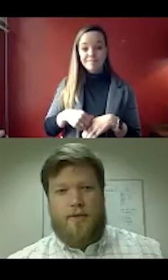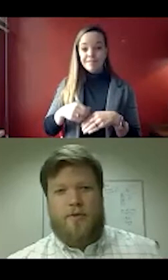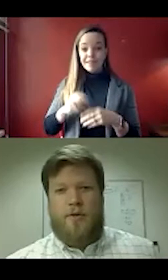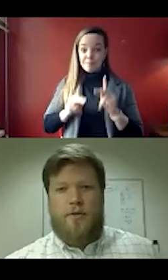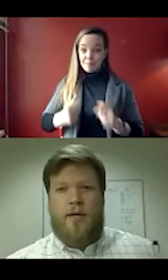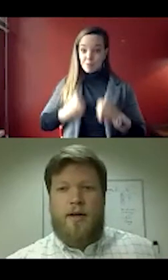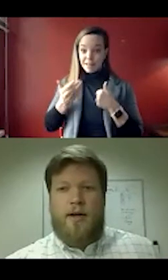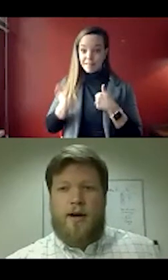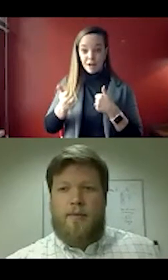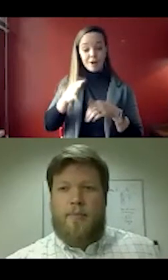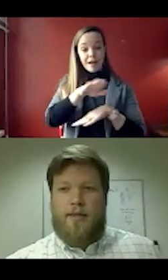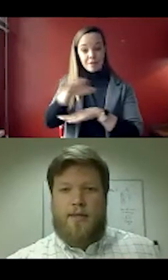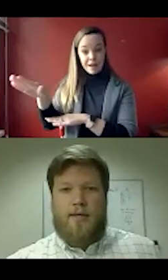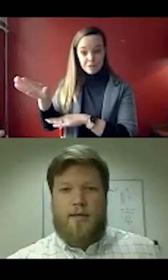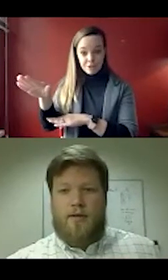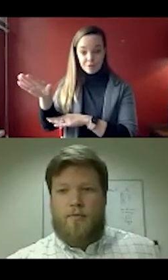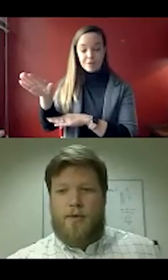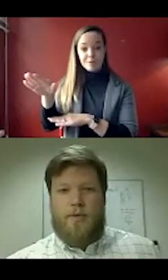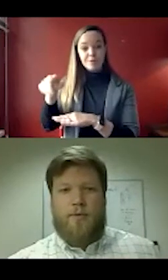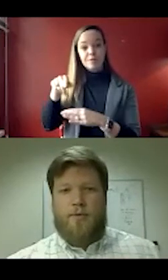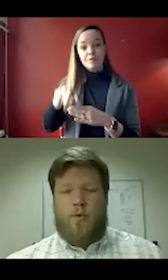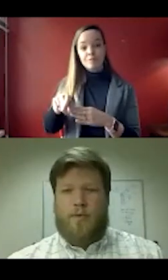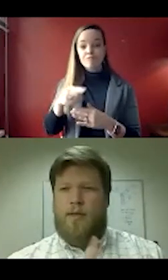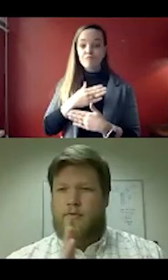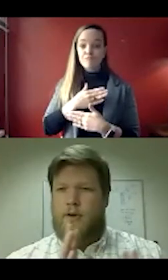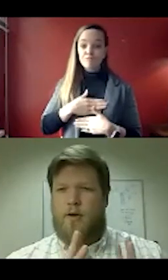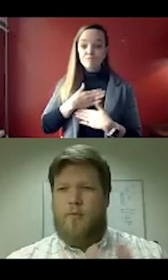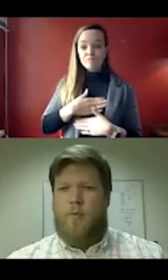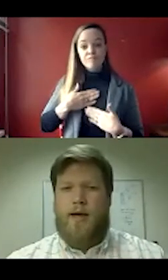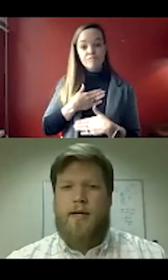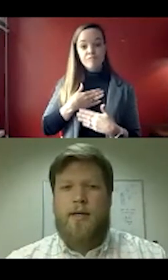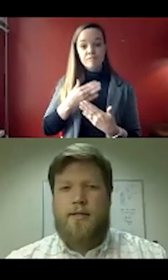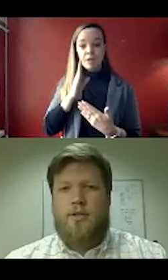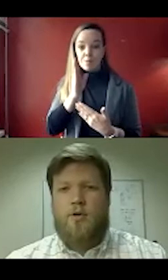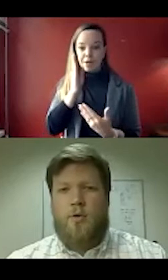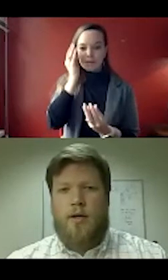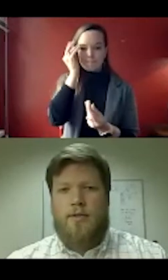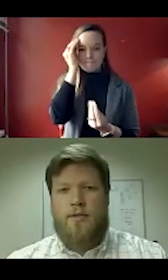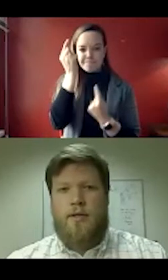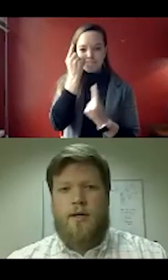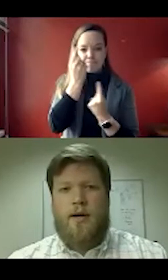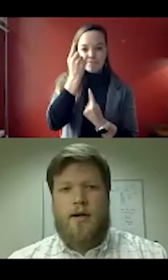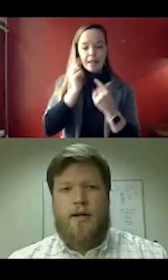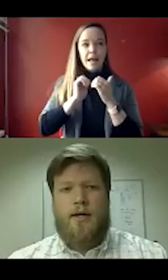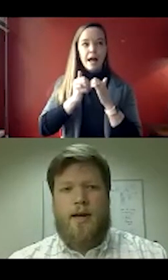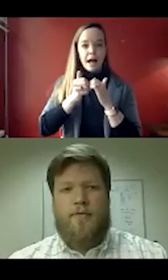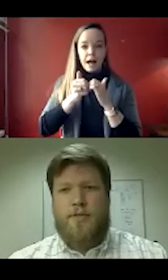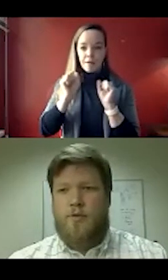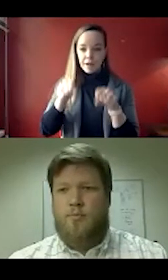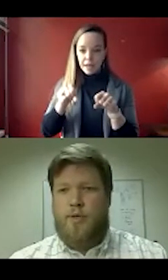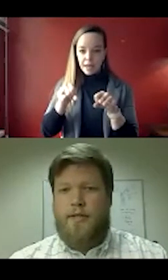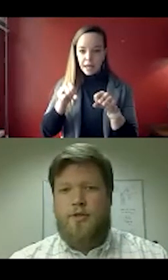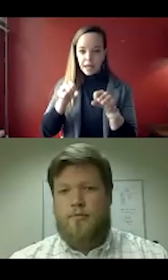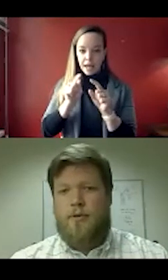each afternoon by thinking whether there was a way to cross every